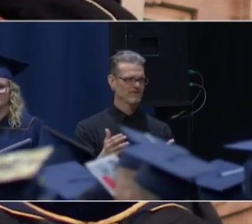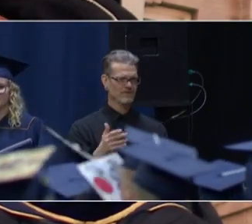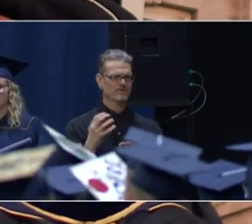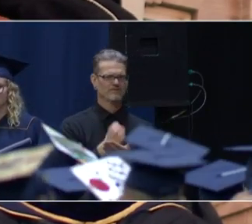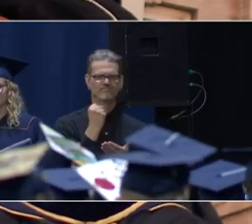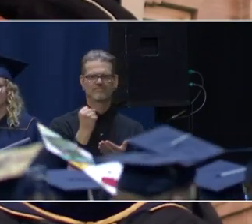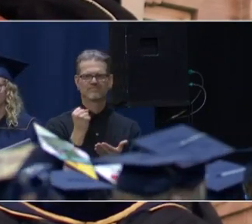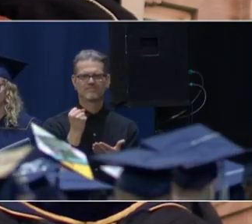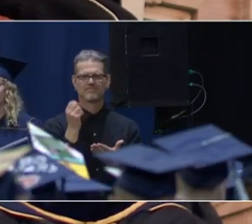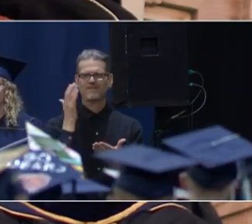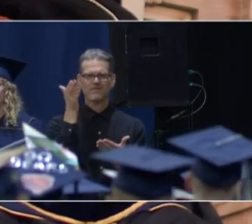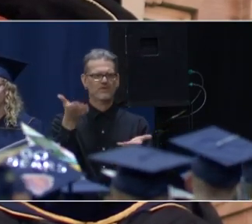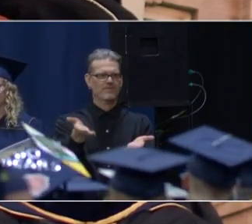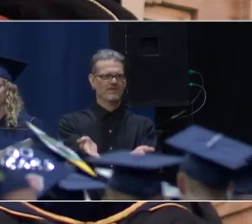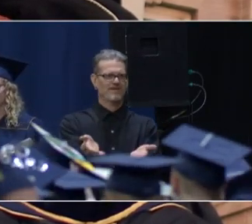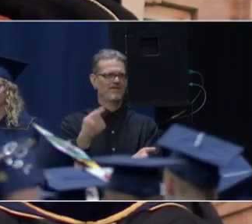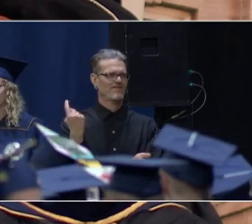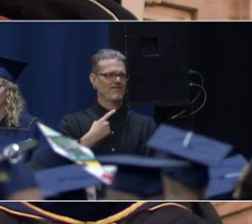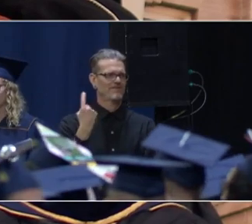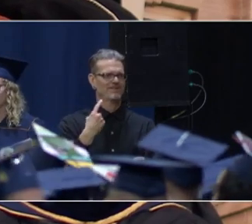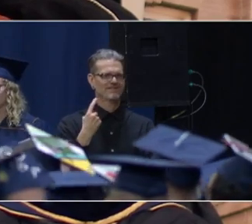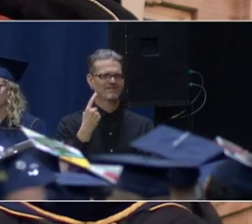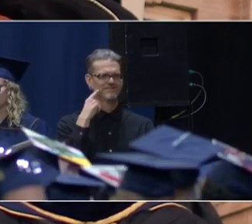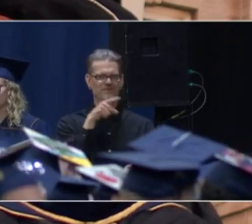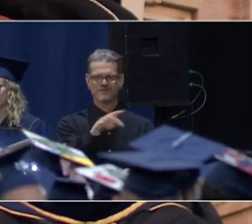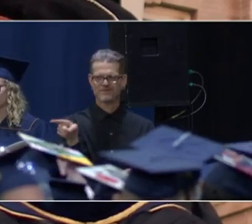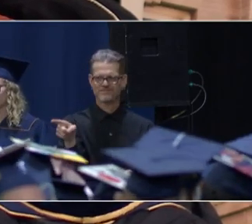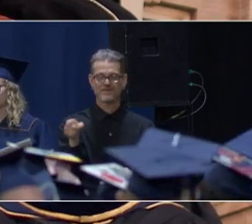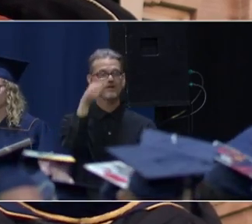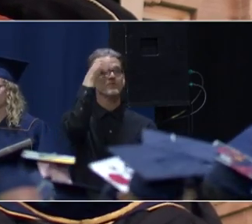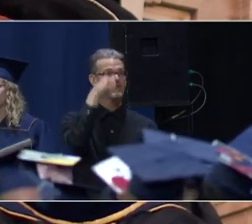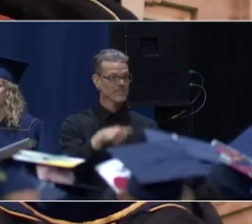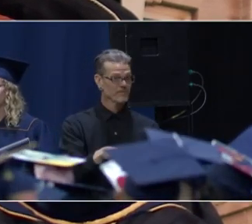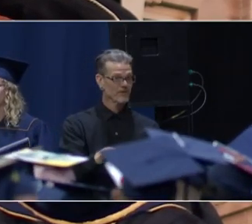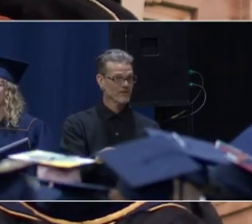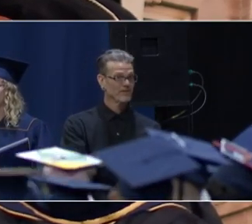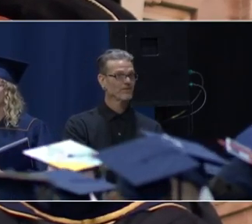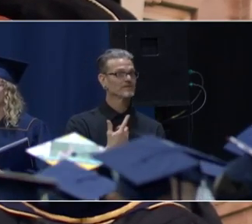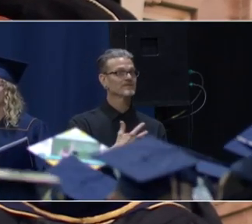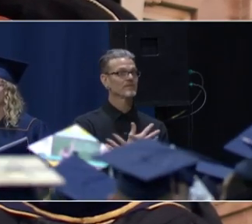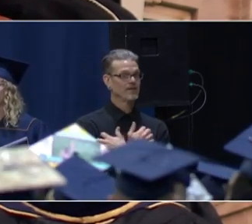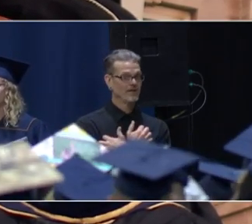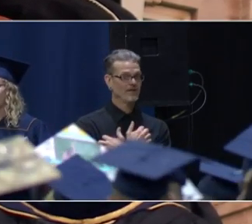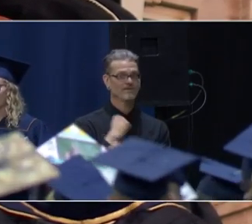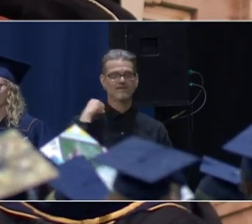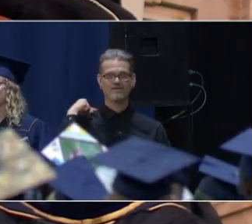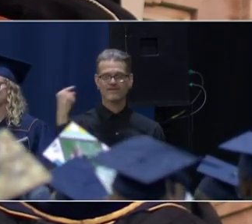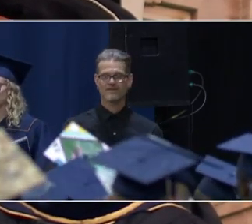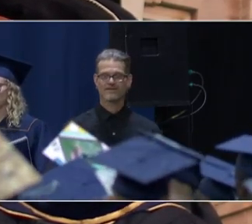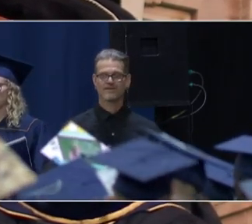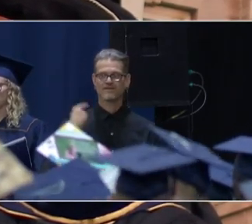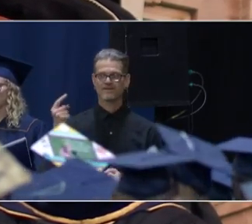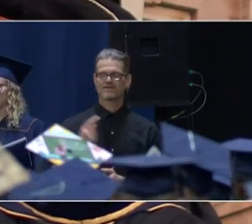be there for you. Don't forget, once a bear, always a bear.